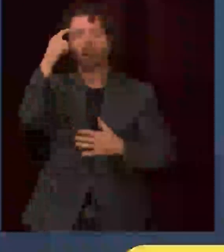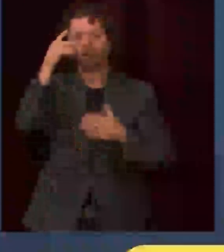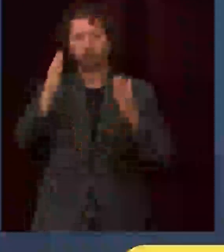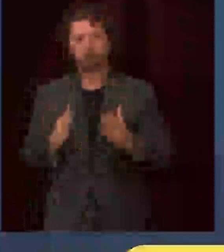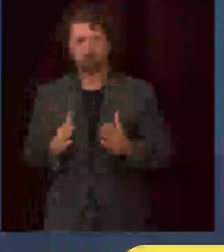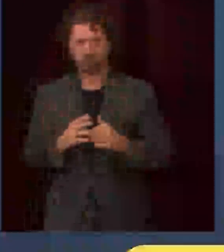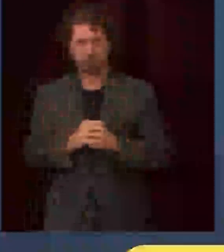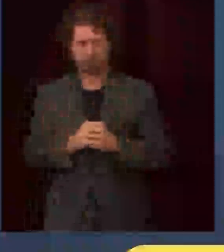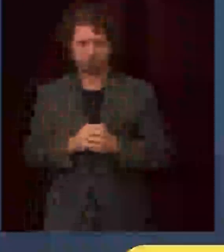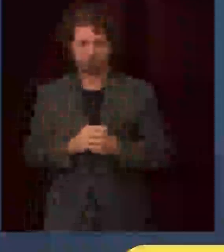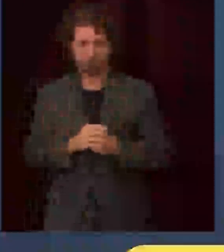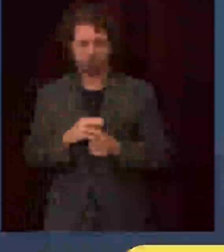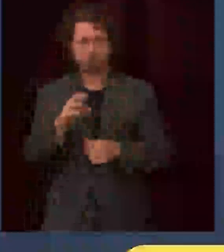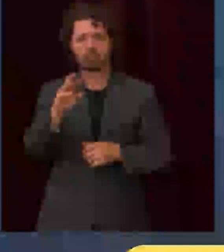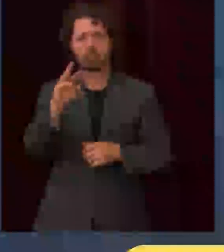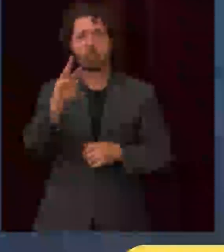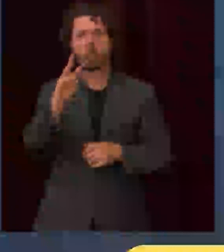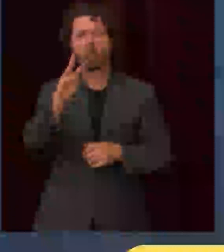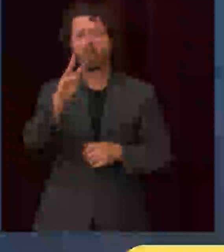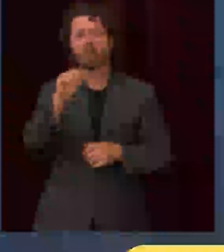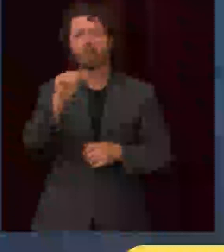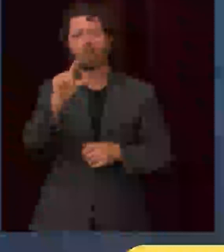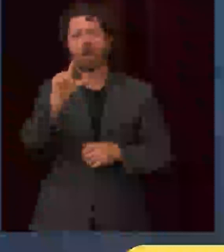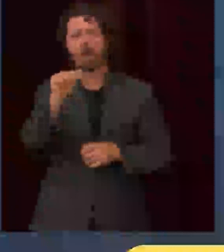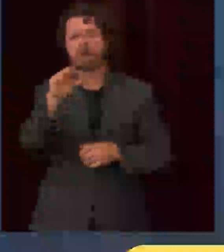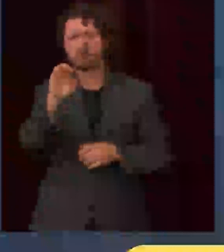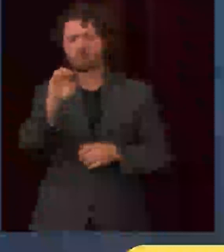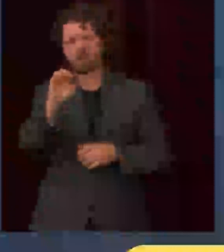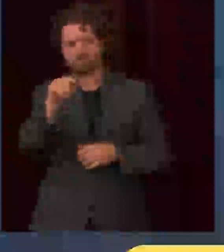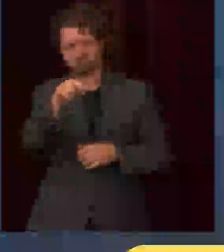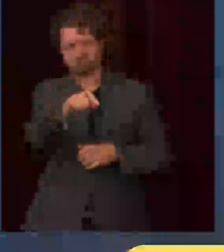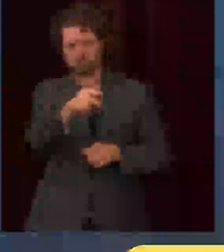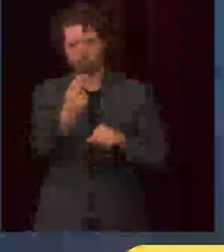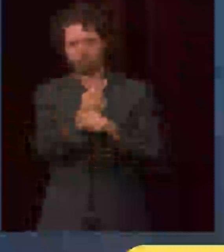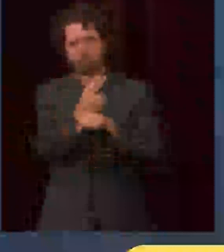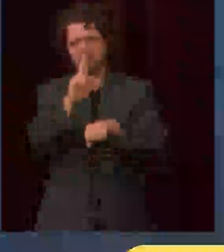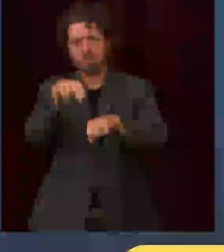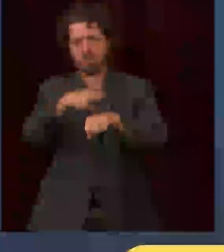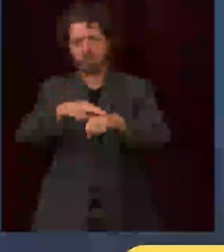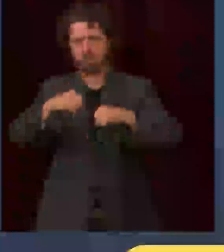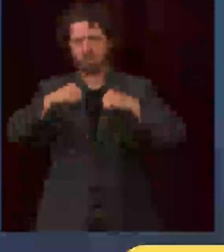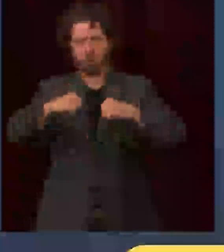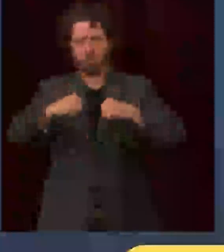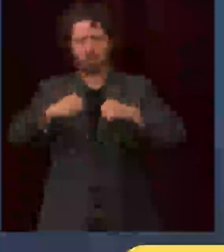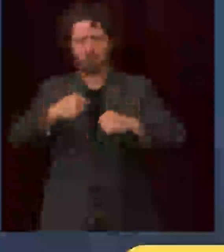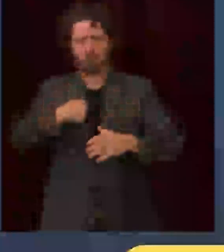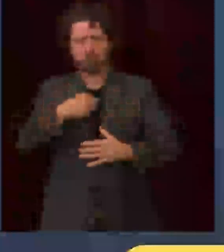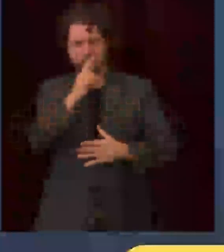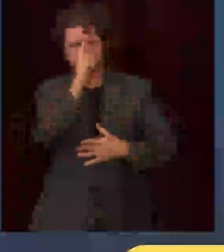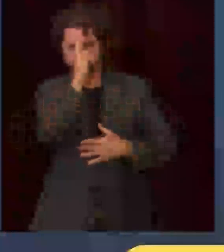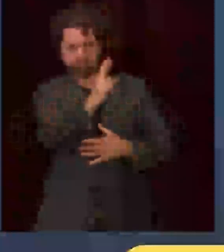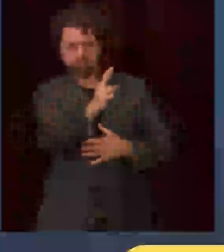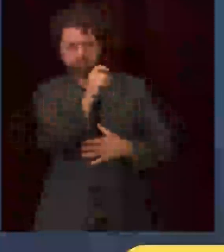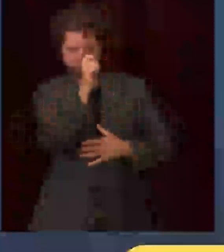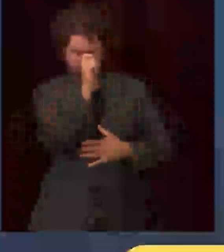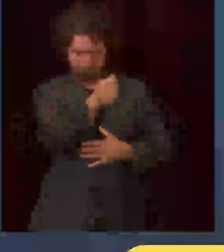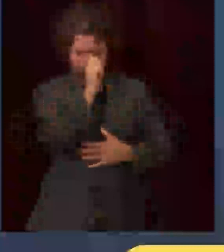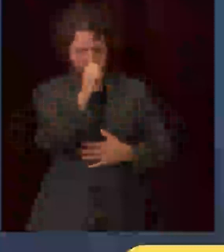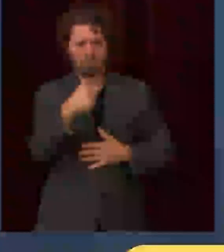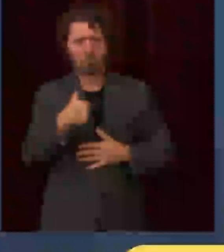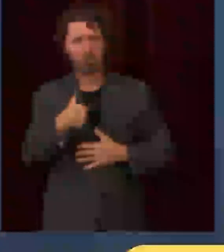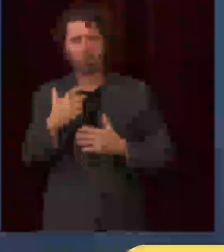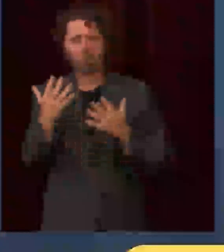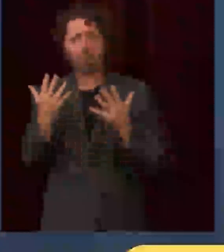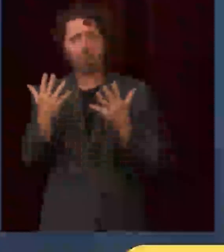successful. Obviously, we'd like to have an ability of people to express some very strong and legitimate passions